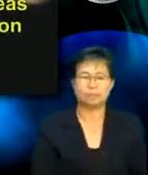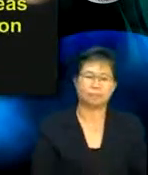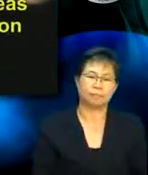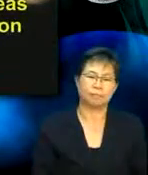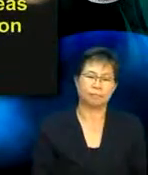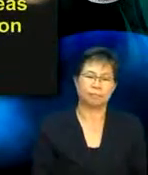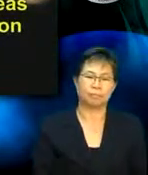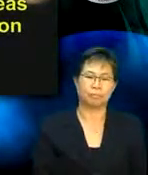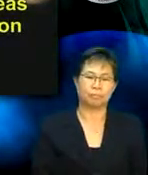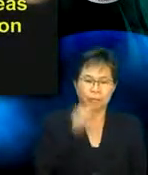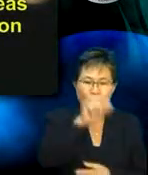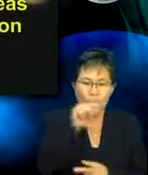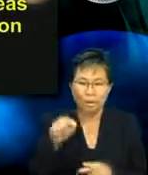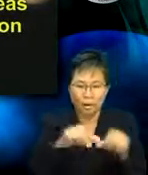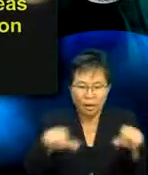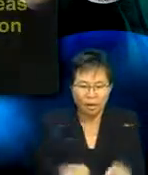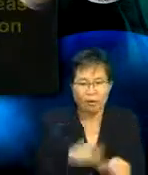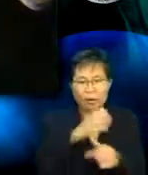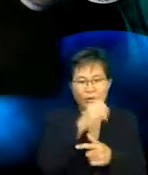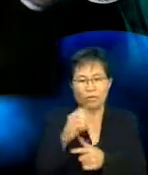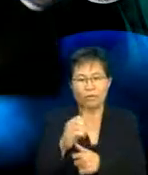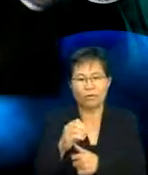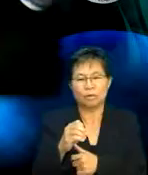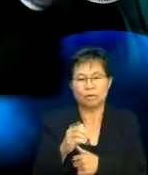Pinpointing areas of deforestation.